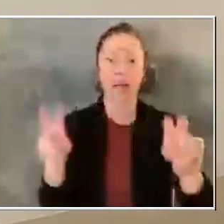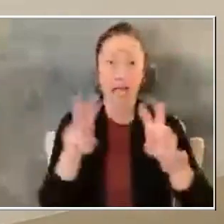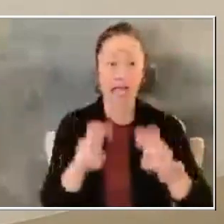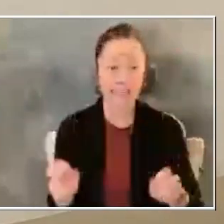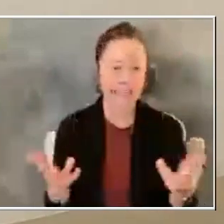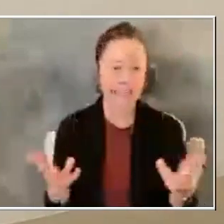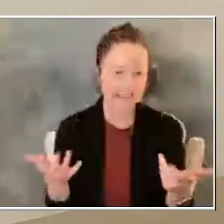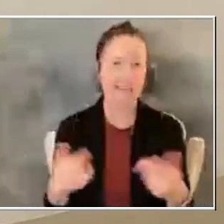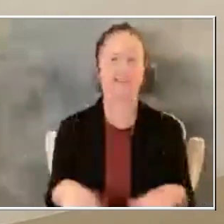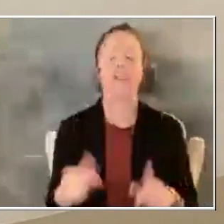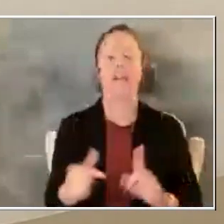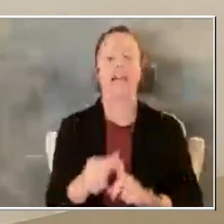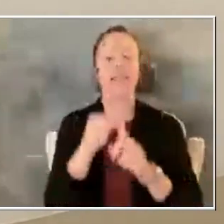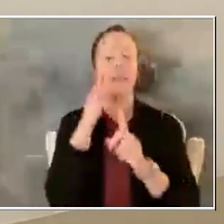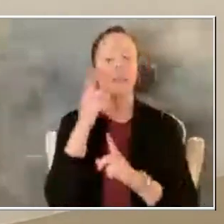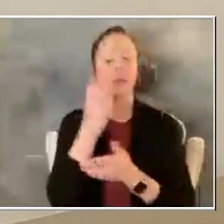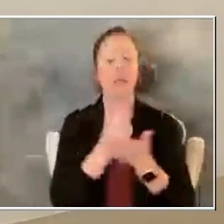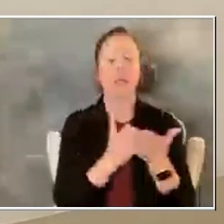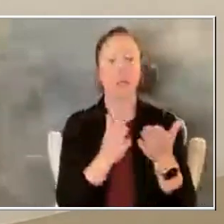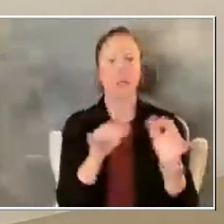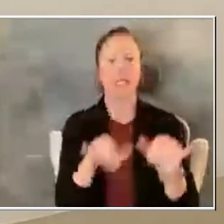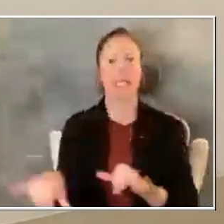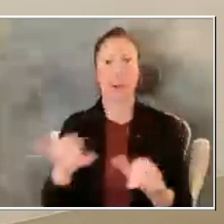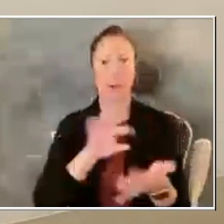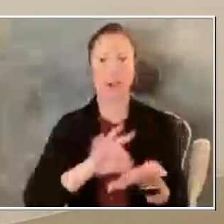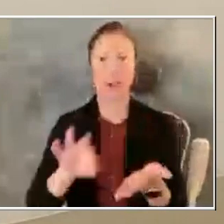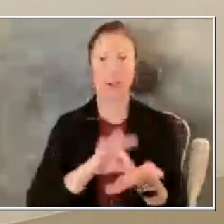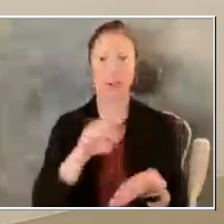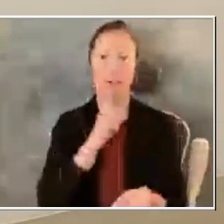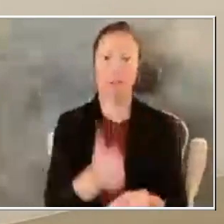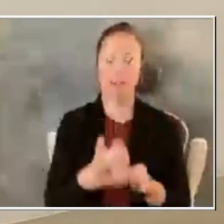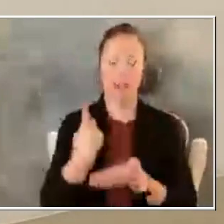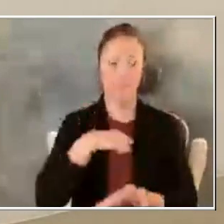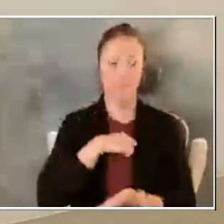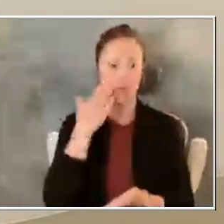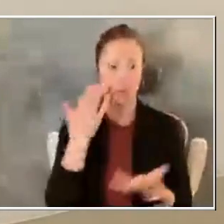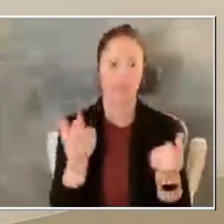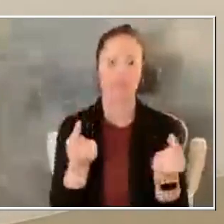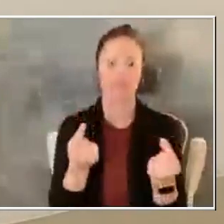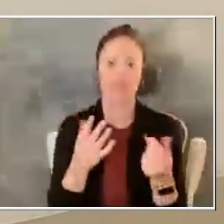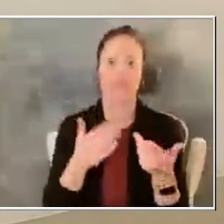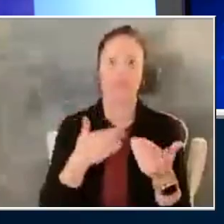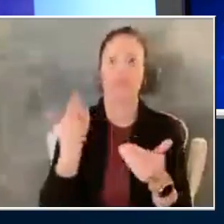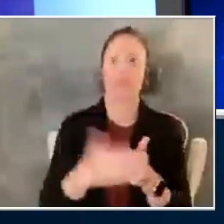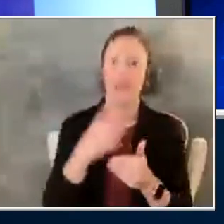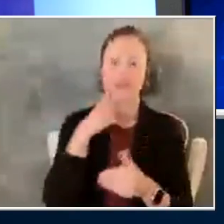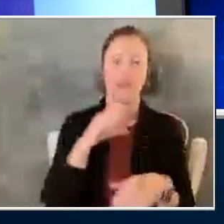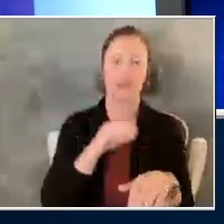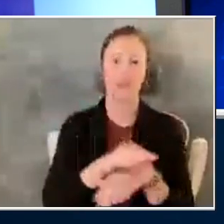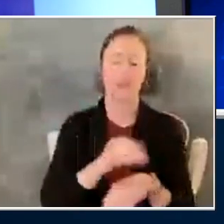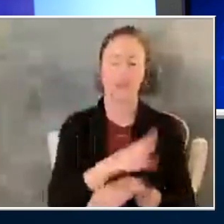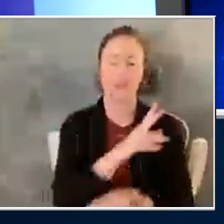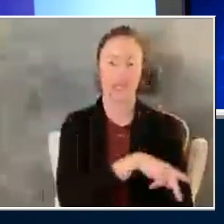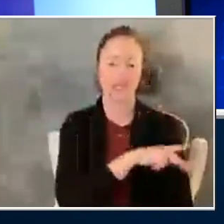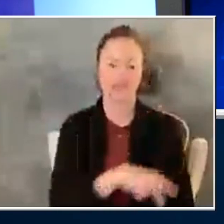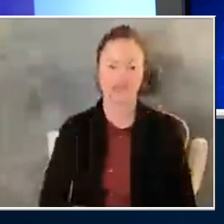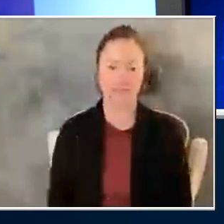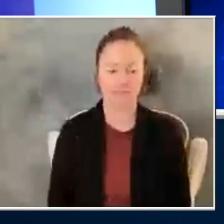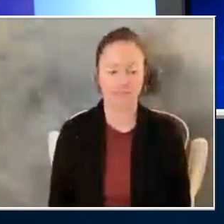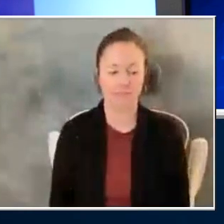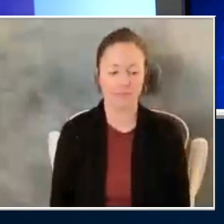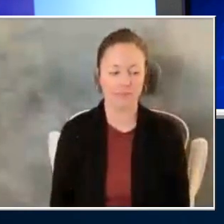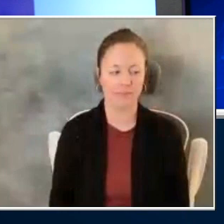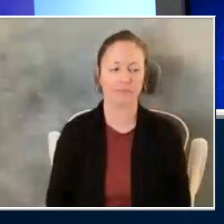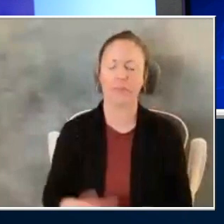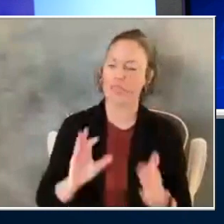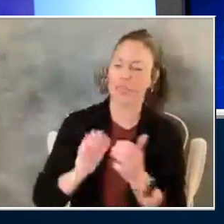from generating this standardized score to help us know how to proceed and counsel patients. Dr. Meister, Judy wants to know, how do I get an